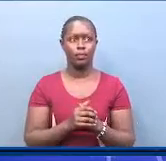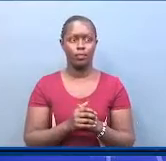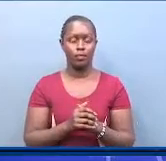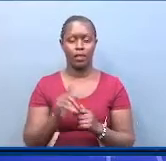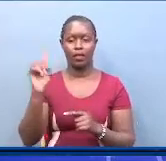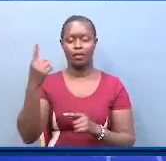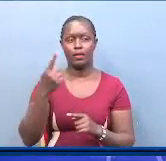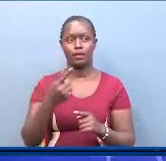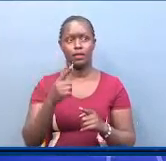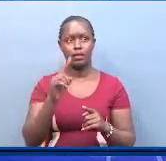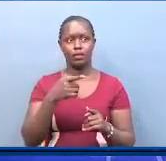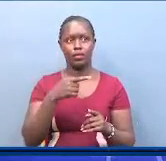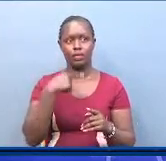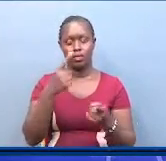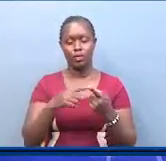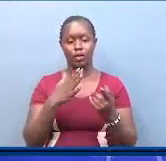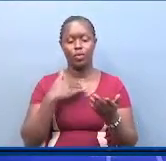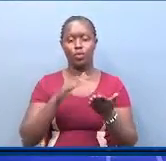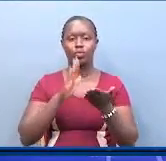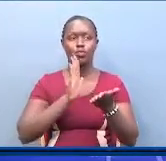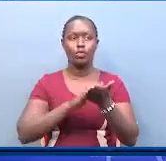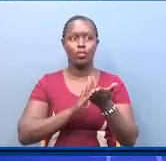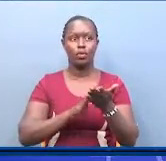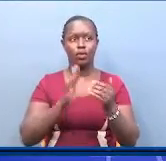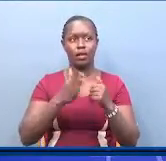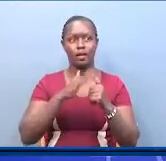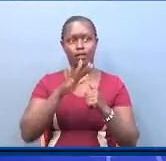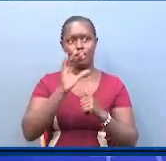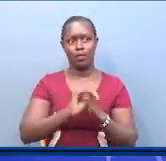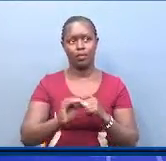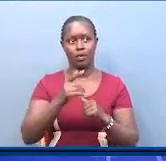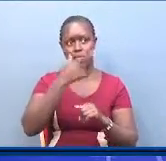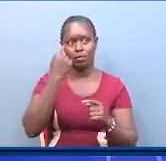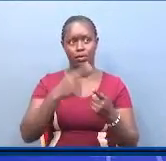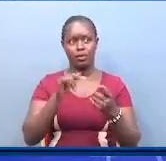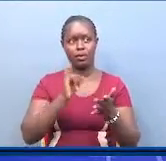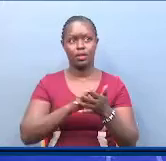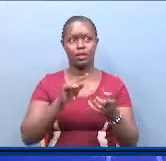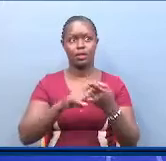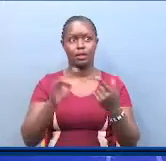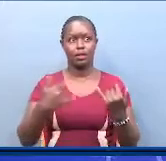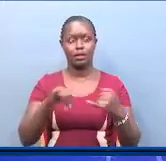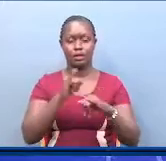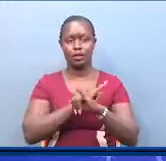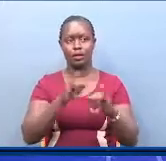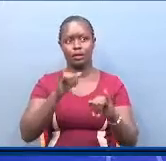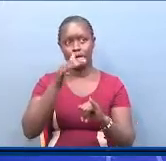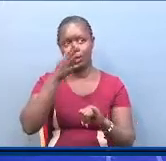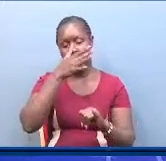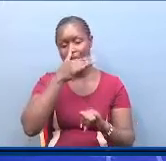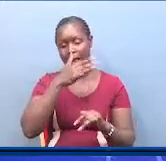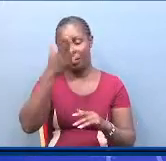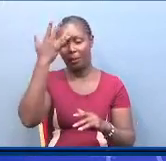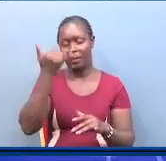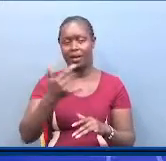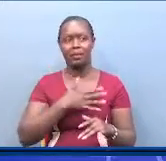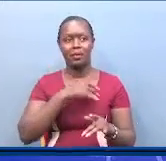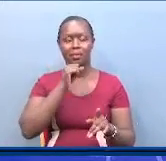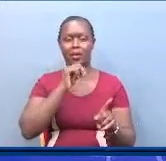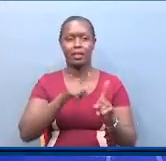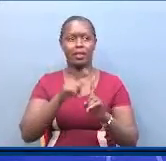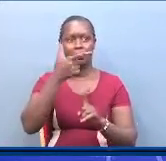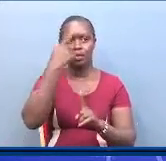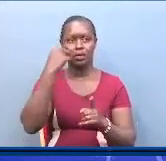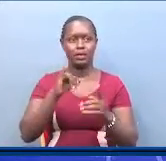First of all, I want to comment on the 95% because that is a pure lie from my brother, because